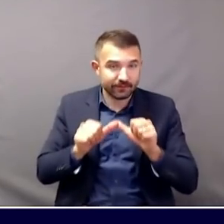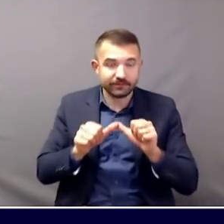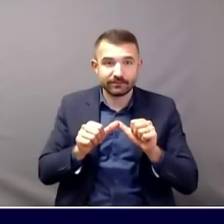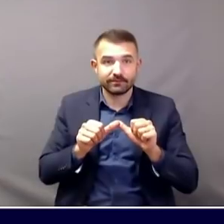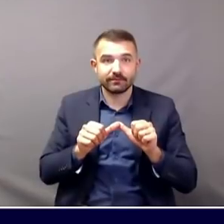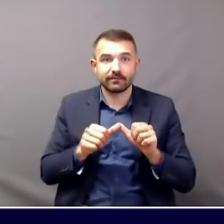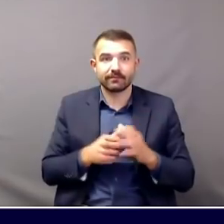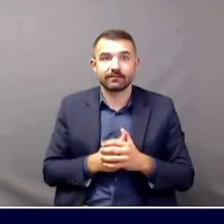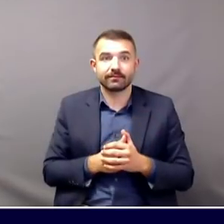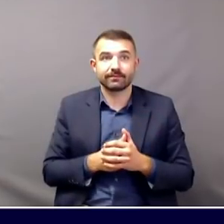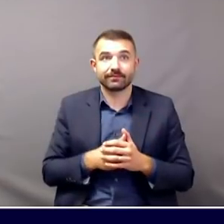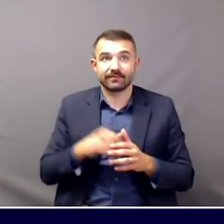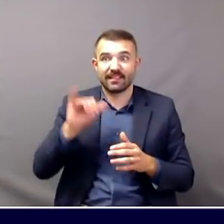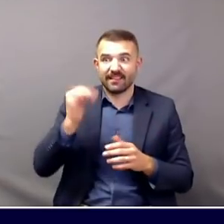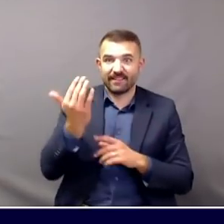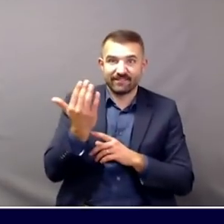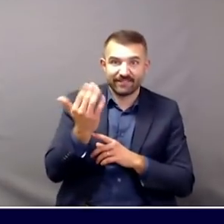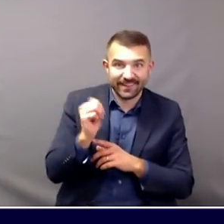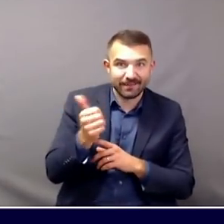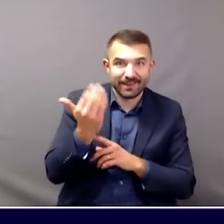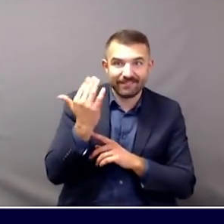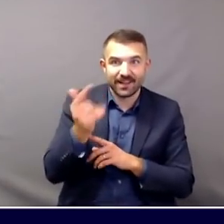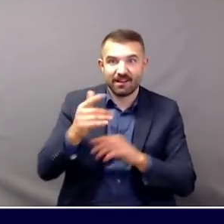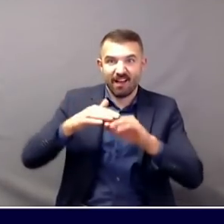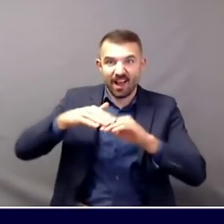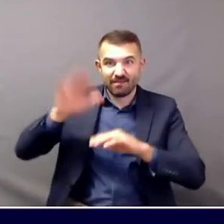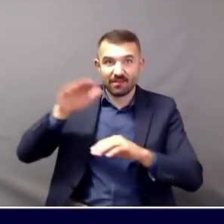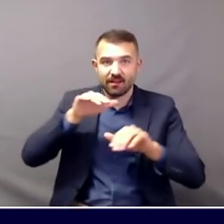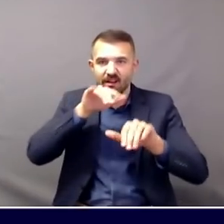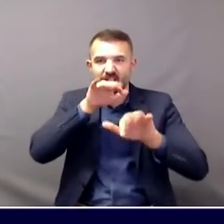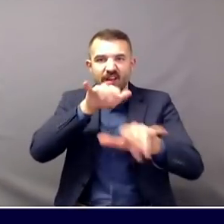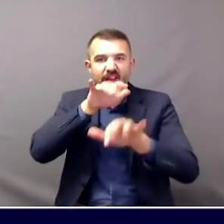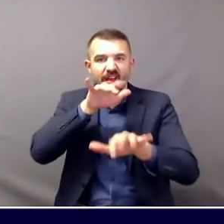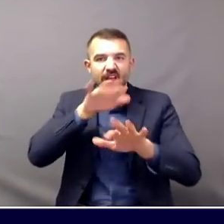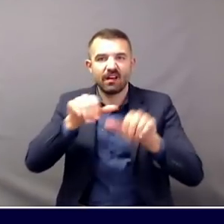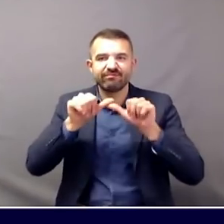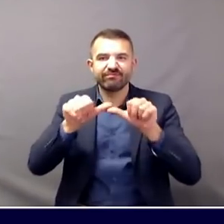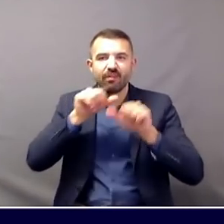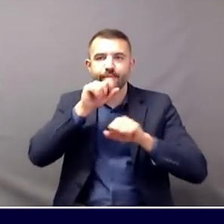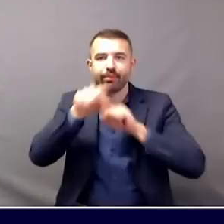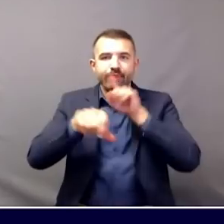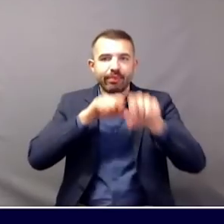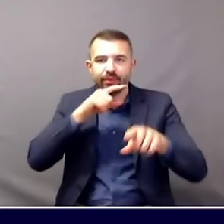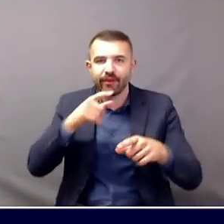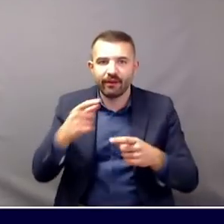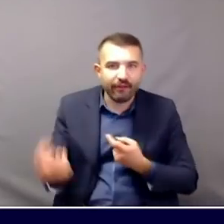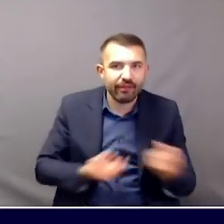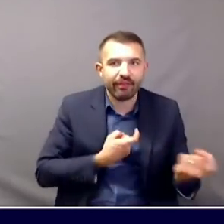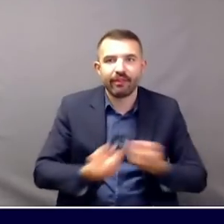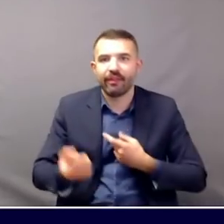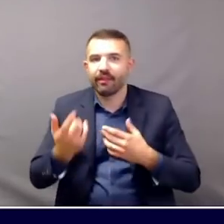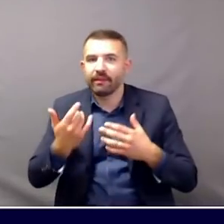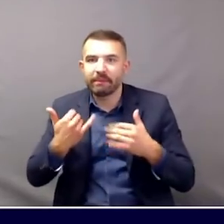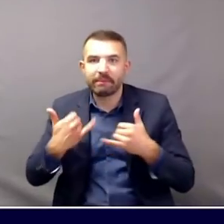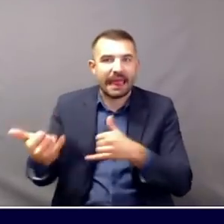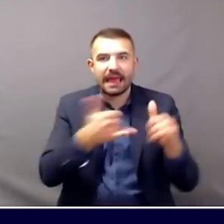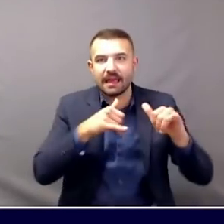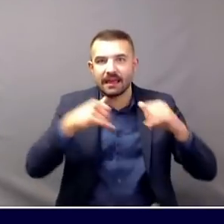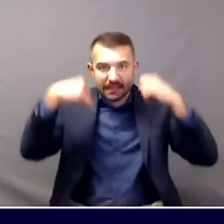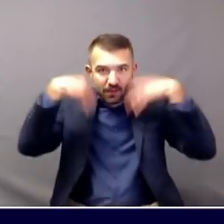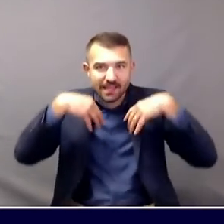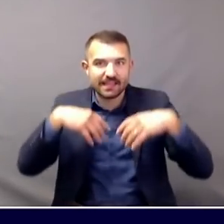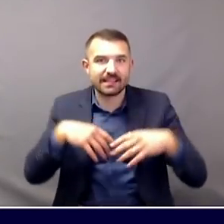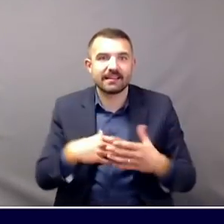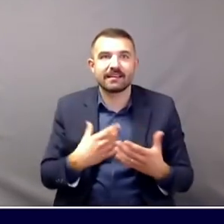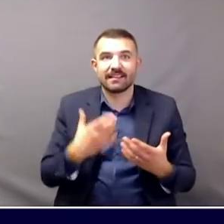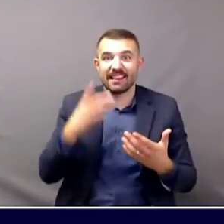are more likely to flow. And Dr. Shah can speak to this as well, but I just do want to make it perfectly clear that we only